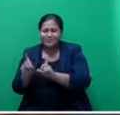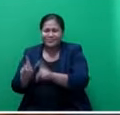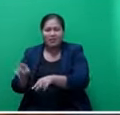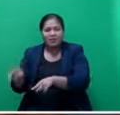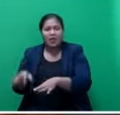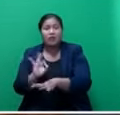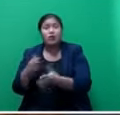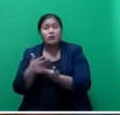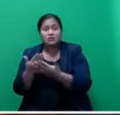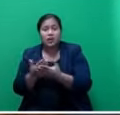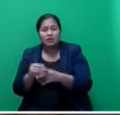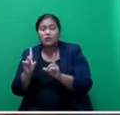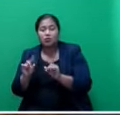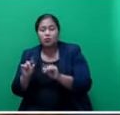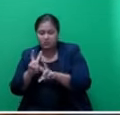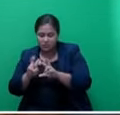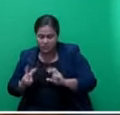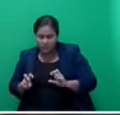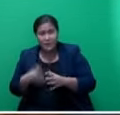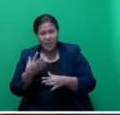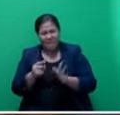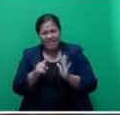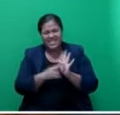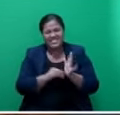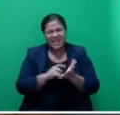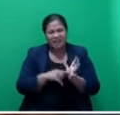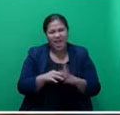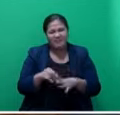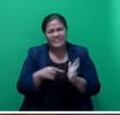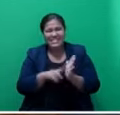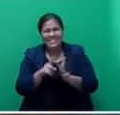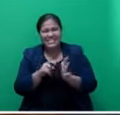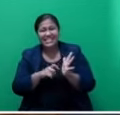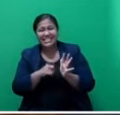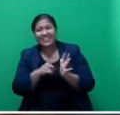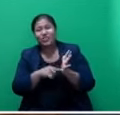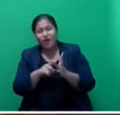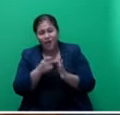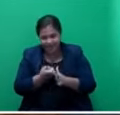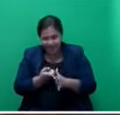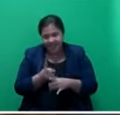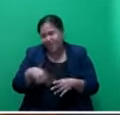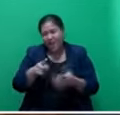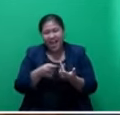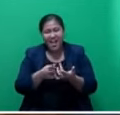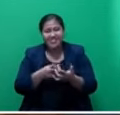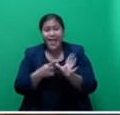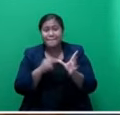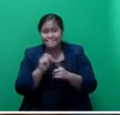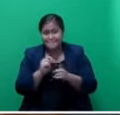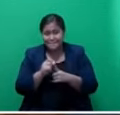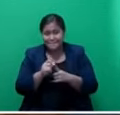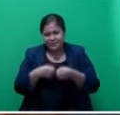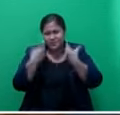research. They are on Instagram, Snapchat, TikTok, sharing questionable material. They are being exposed younger